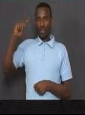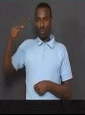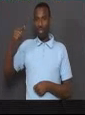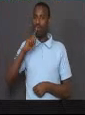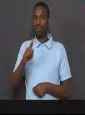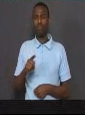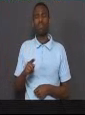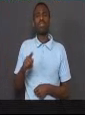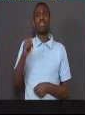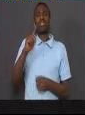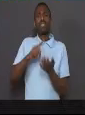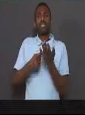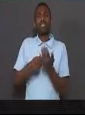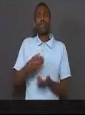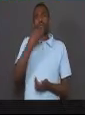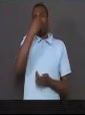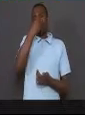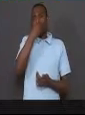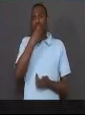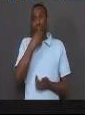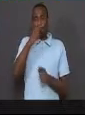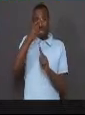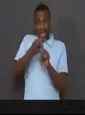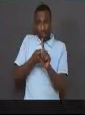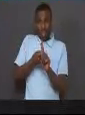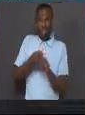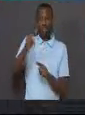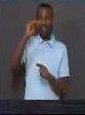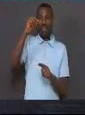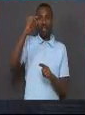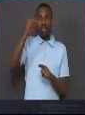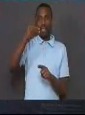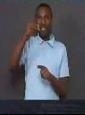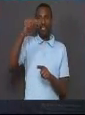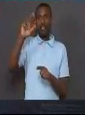happens to the temperature of the ammonia?